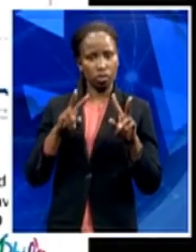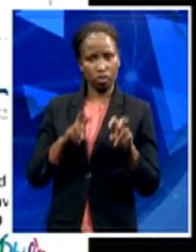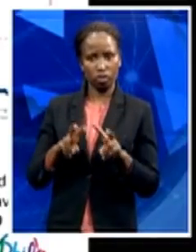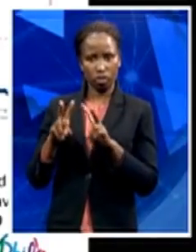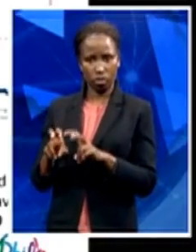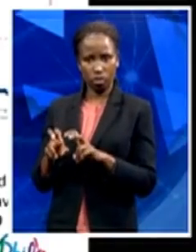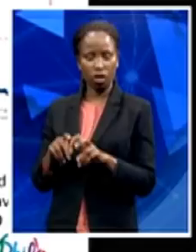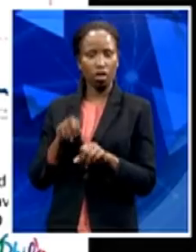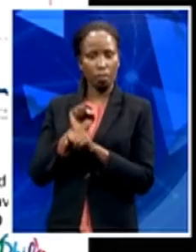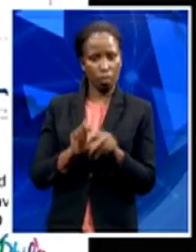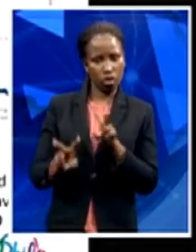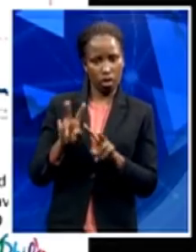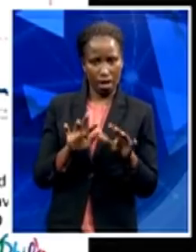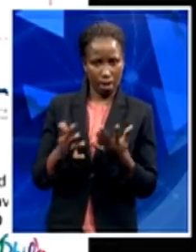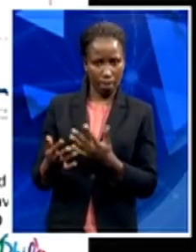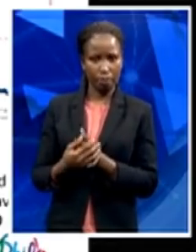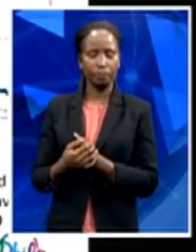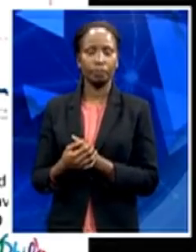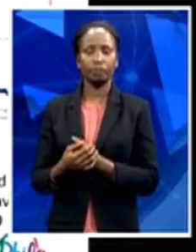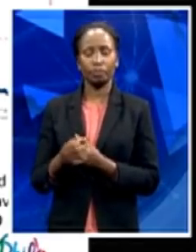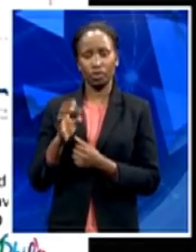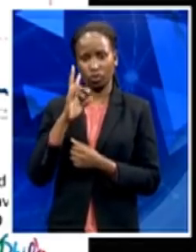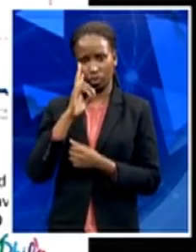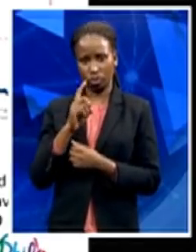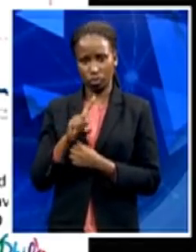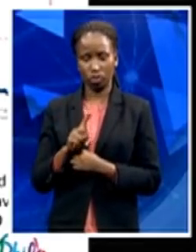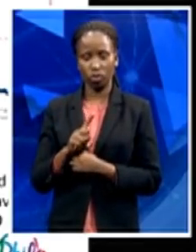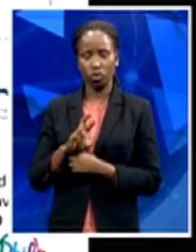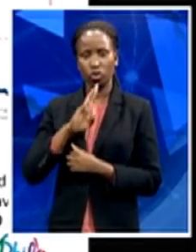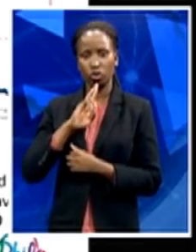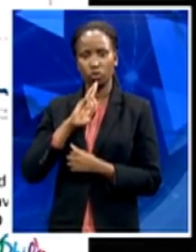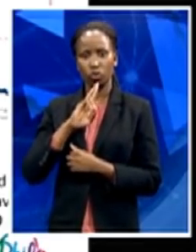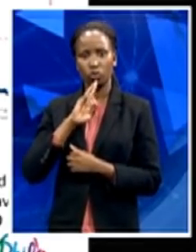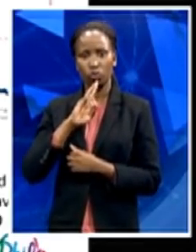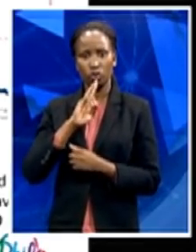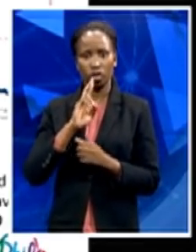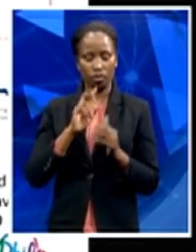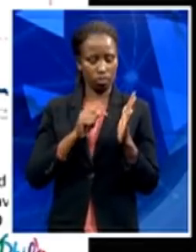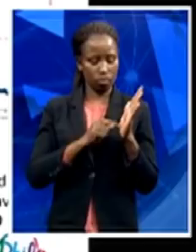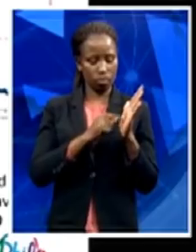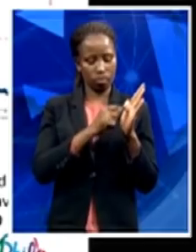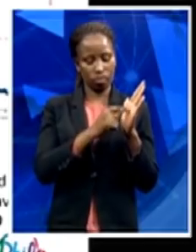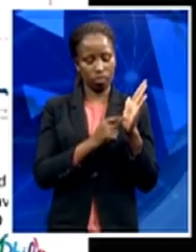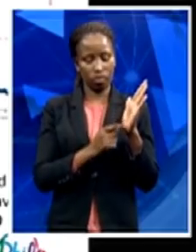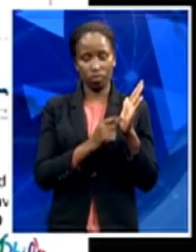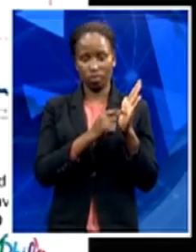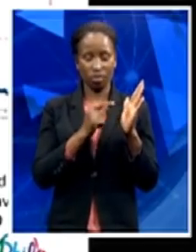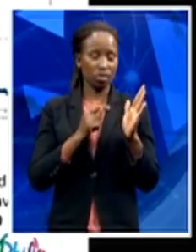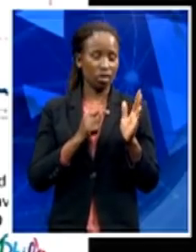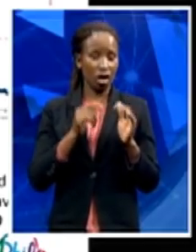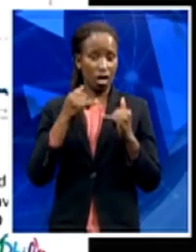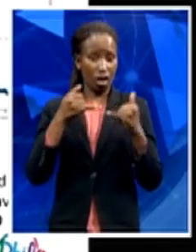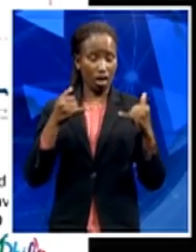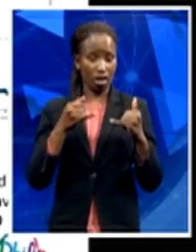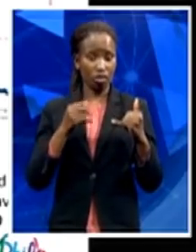if you look at the red line, the dotted red line, that is on top of the graph on the left, we